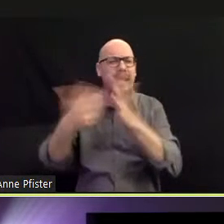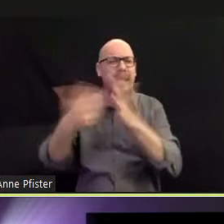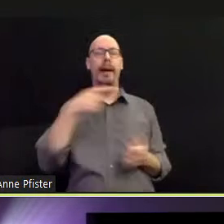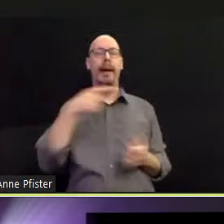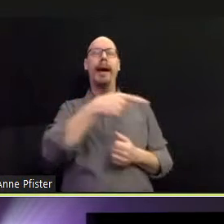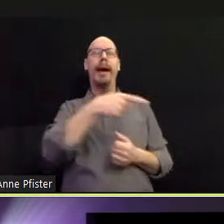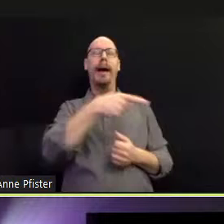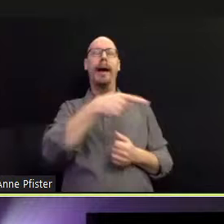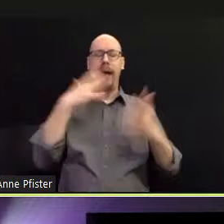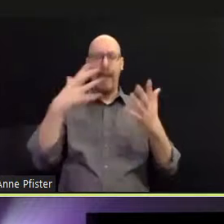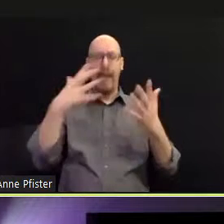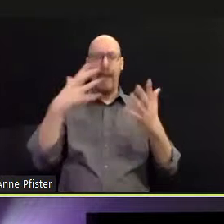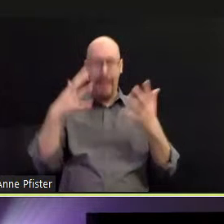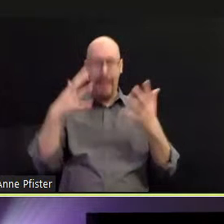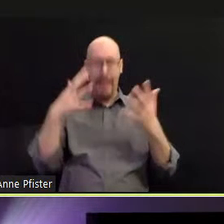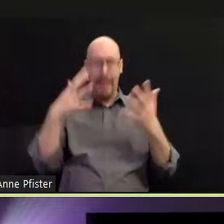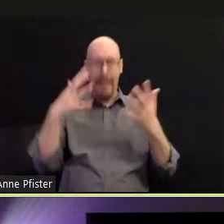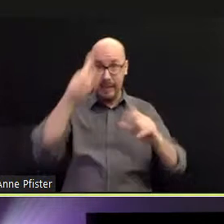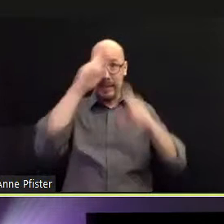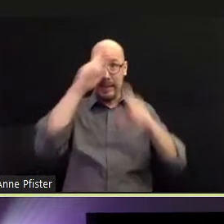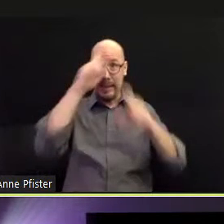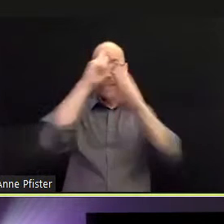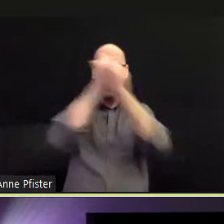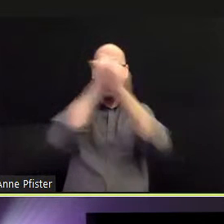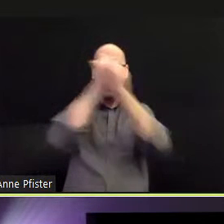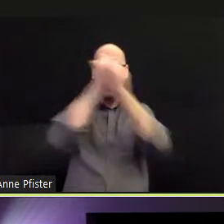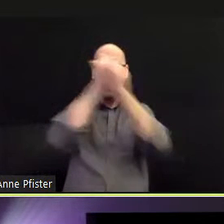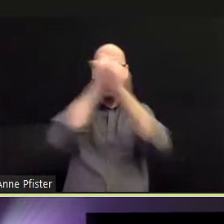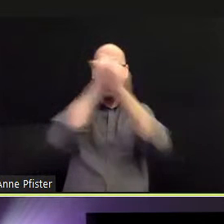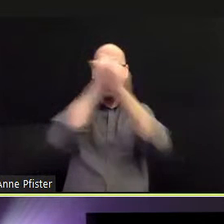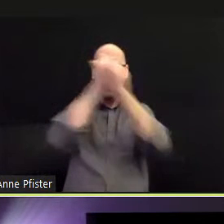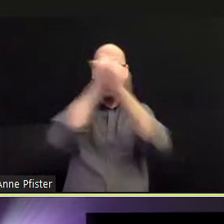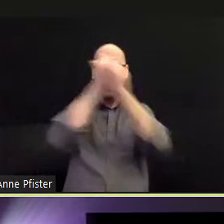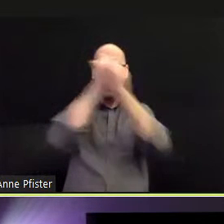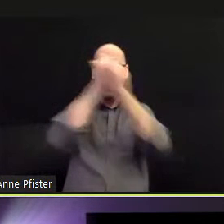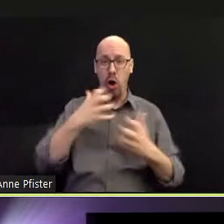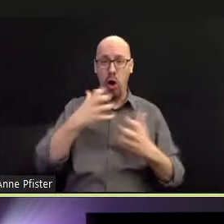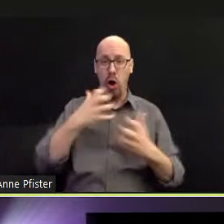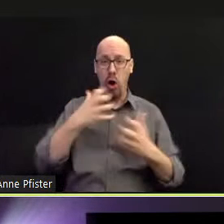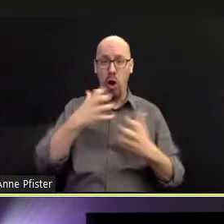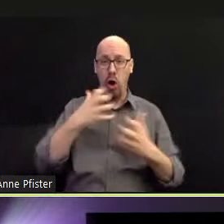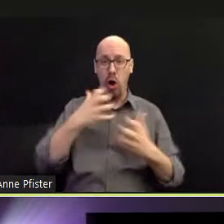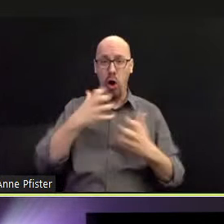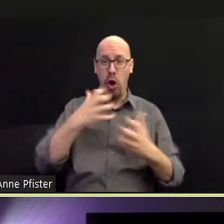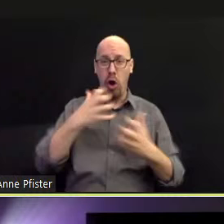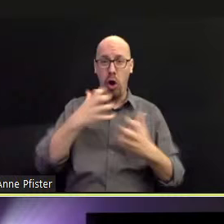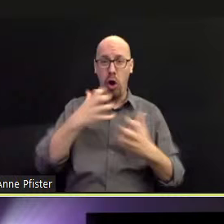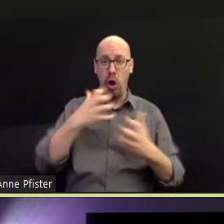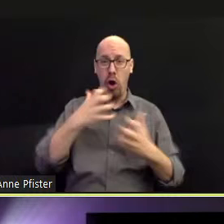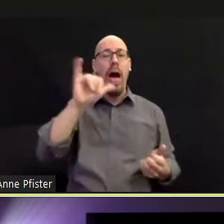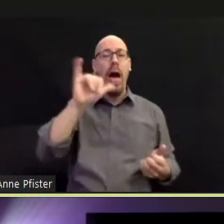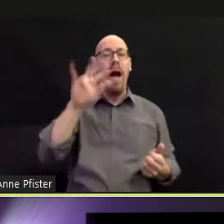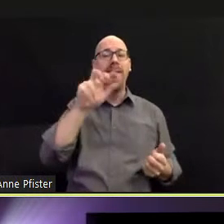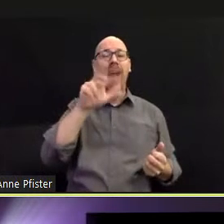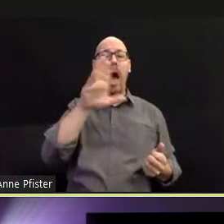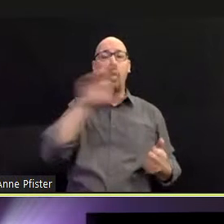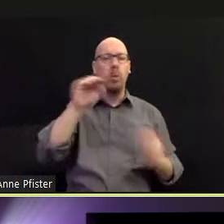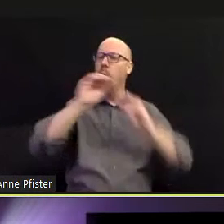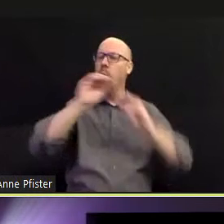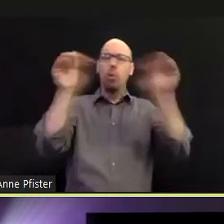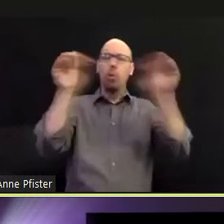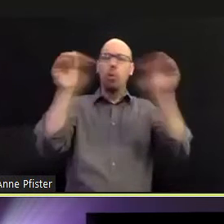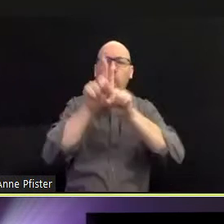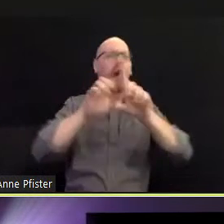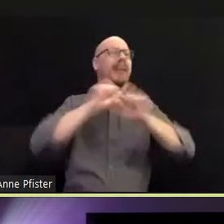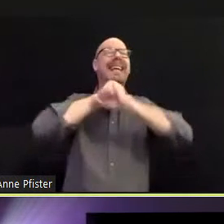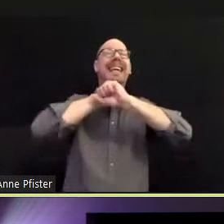universe, everything's dark. If you can, imagine an entire black universe like a vacuum. someplace where there aren't any stars. There's nothing in that